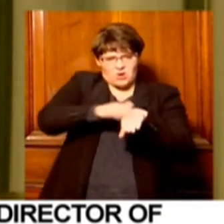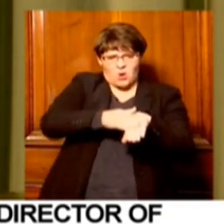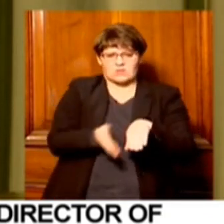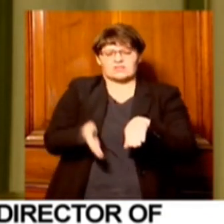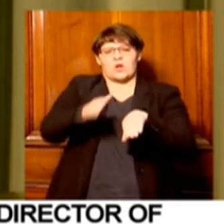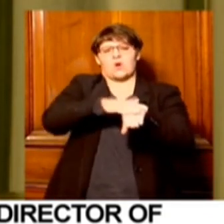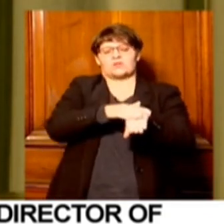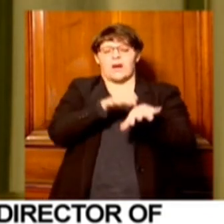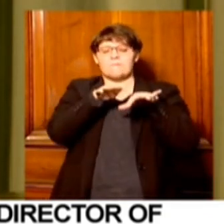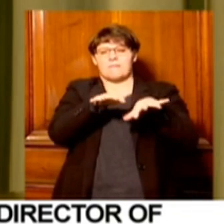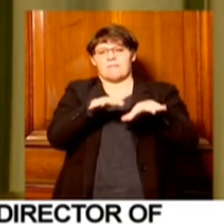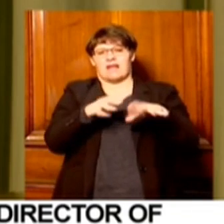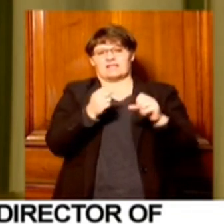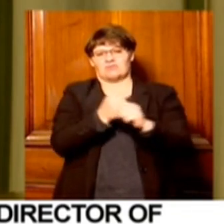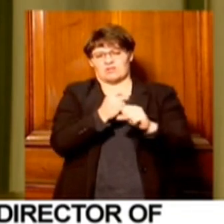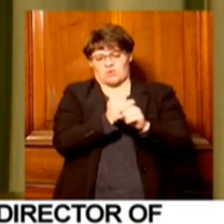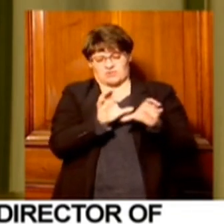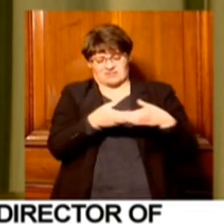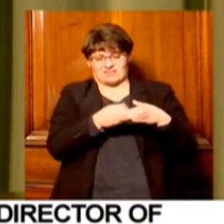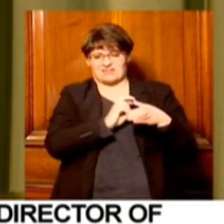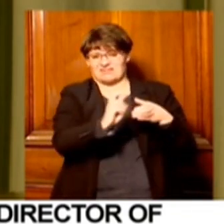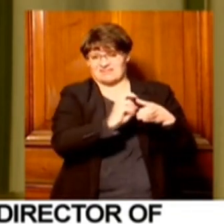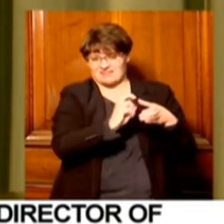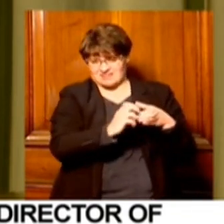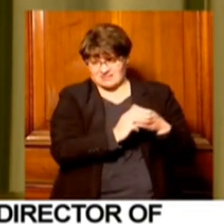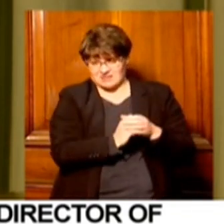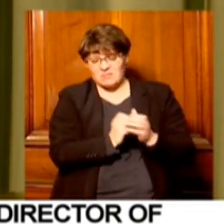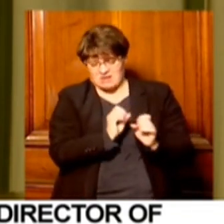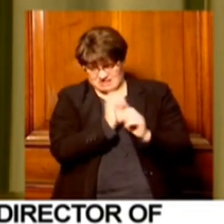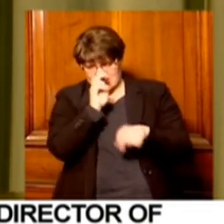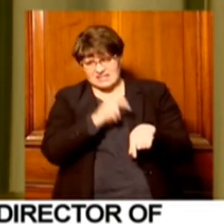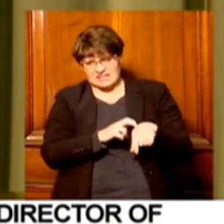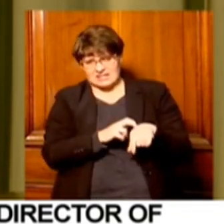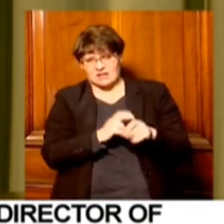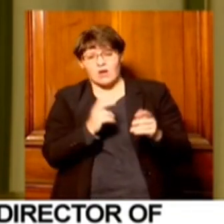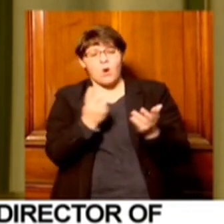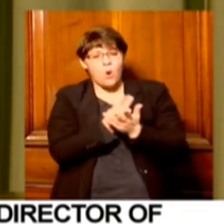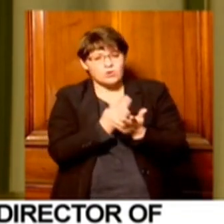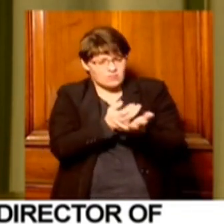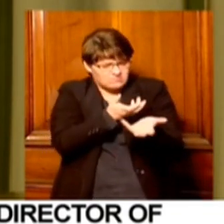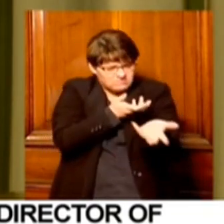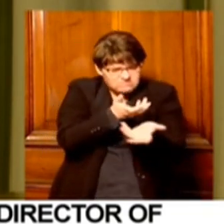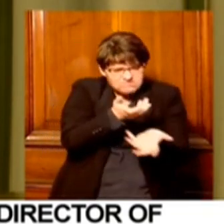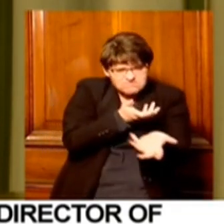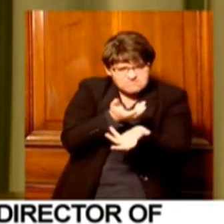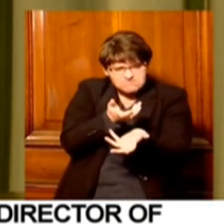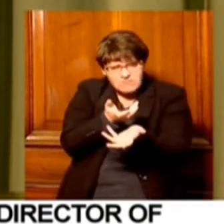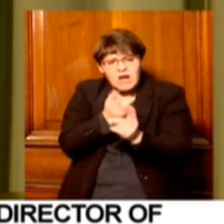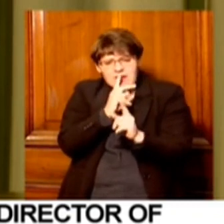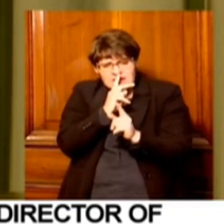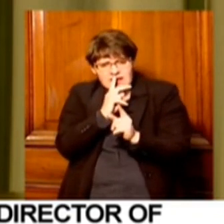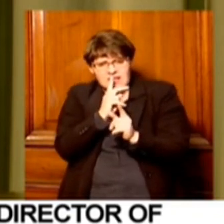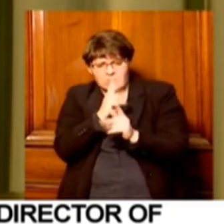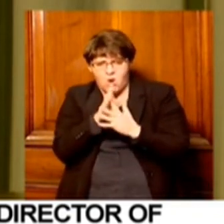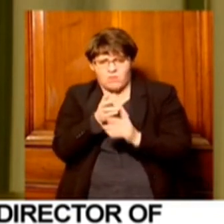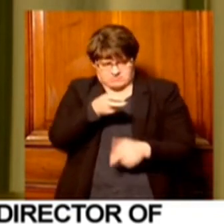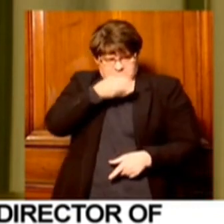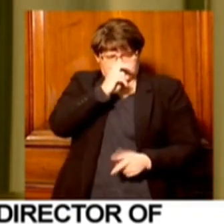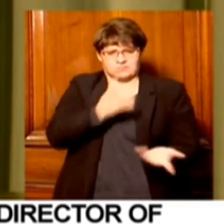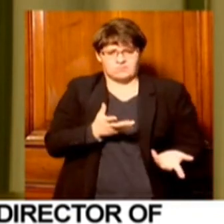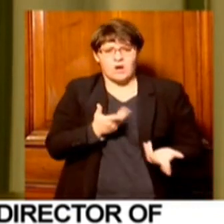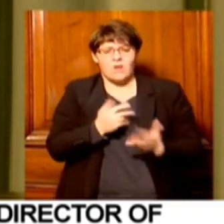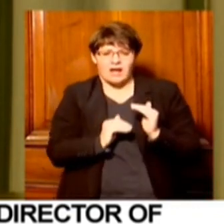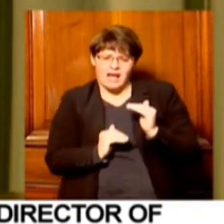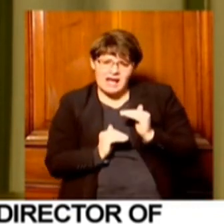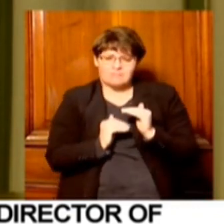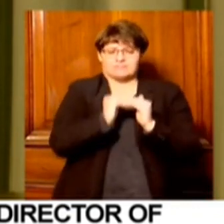within the public transport sphere. We further noted the need to tighten the mitigation measures linked to the increase in the